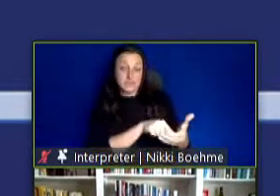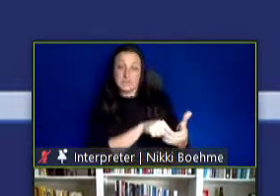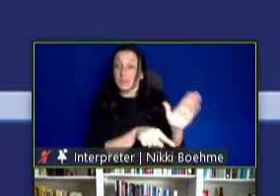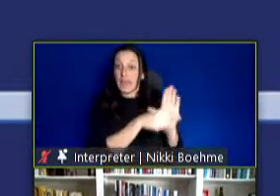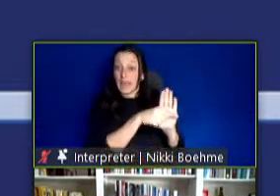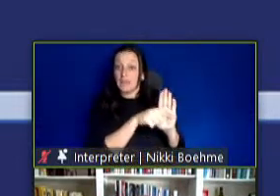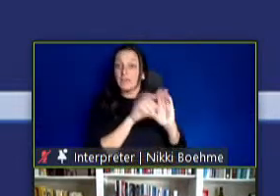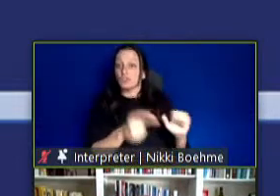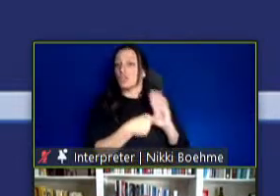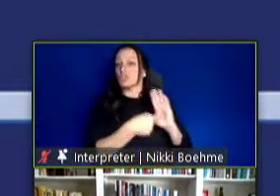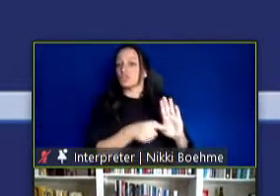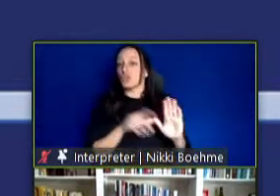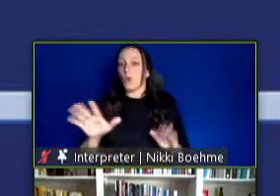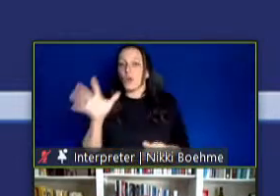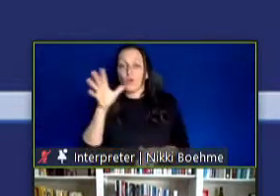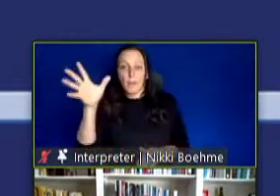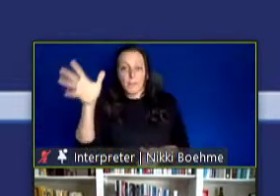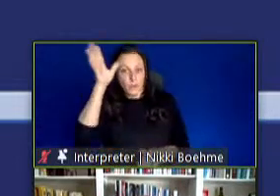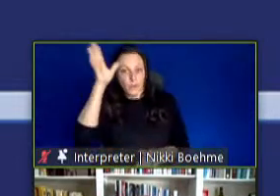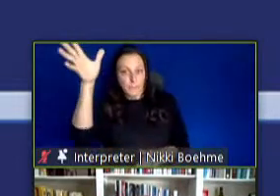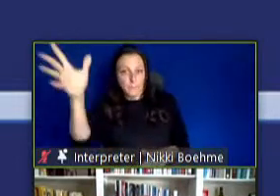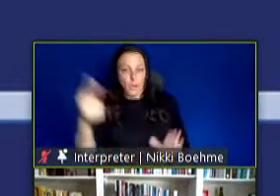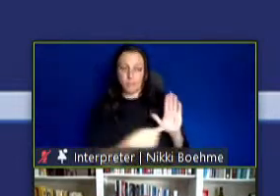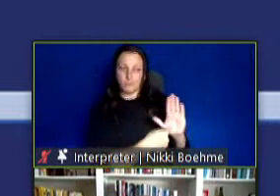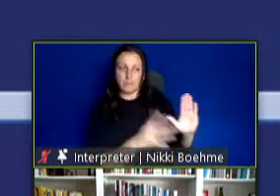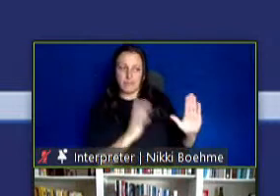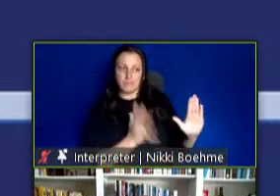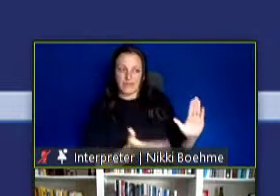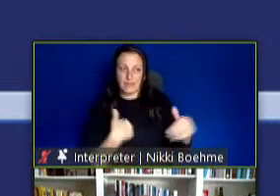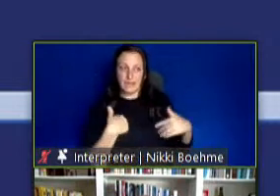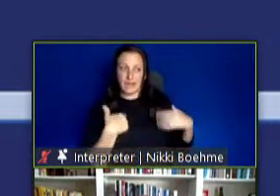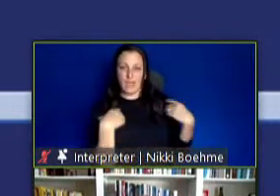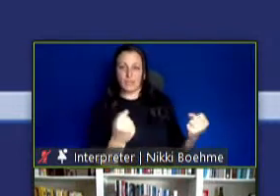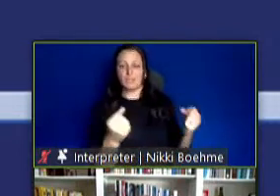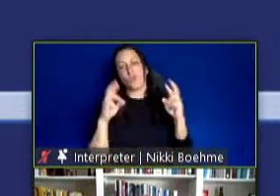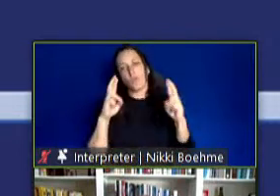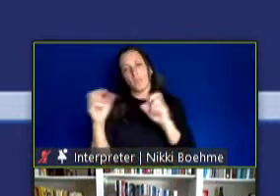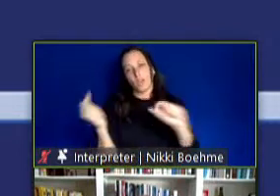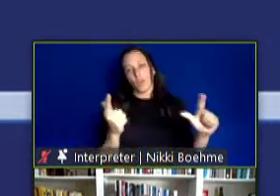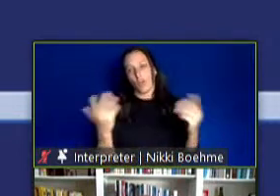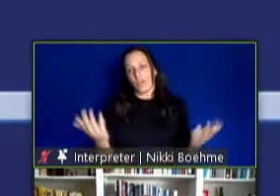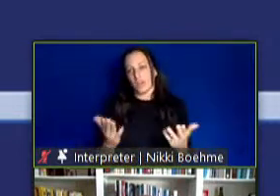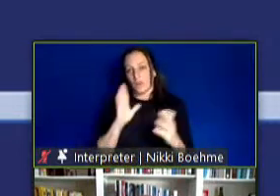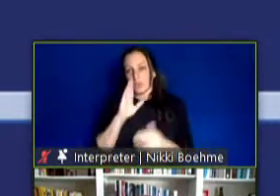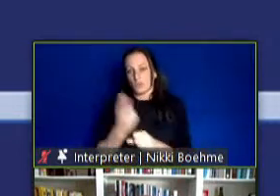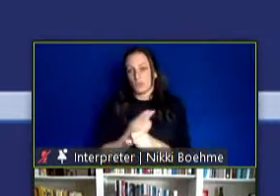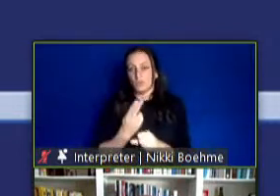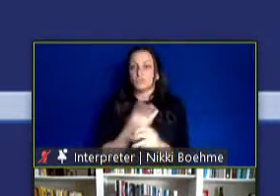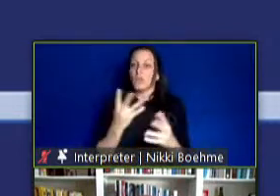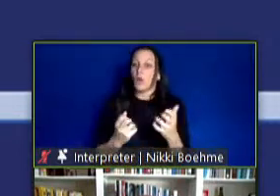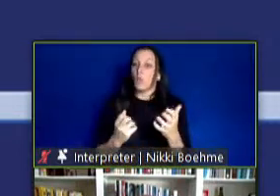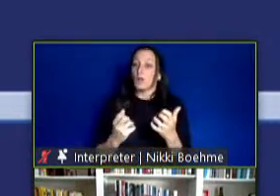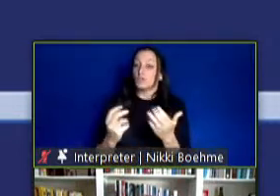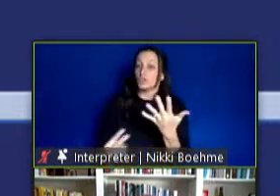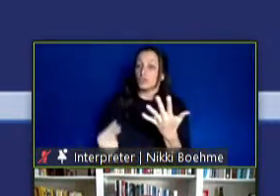So a great tool, and I hope everybody in Colorado is using it. I wanted to just review the week because it's